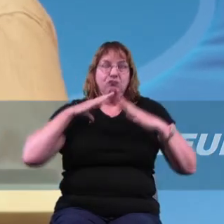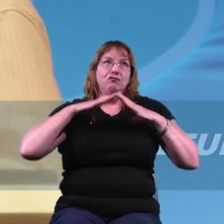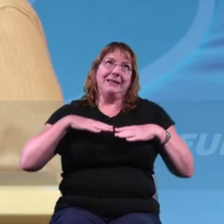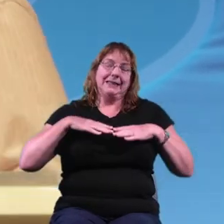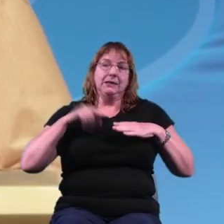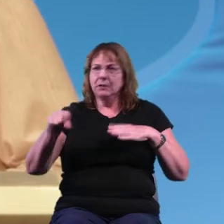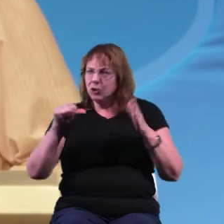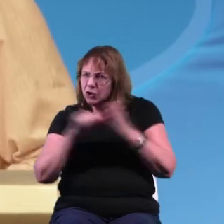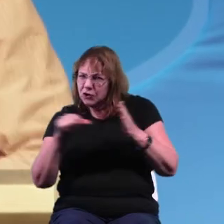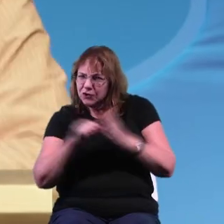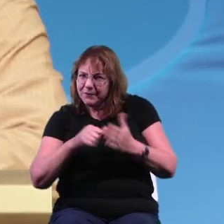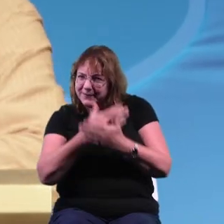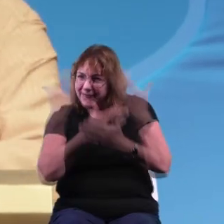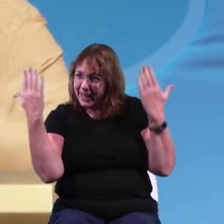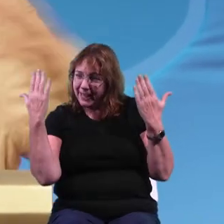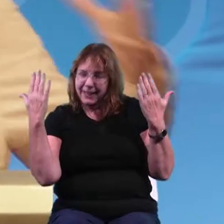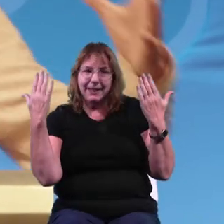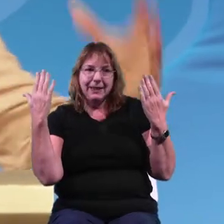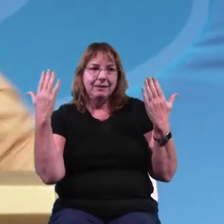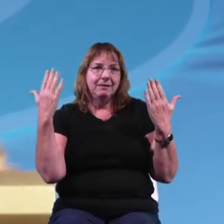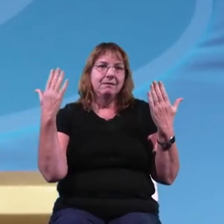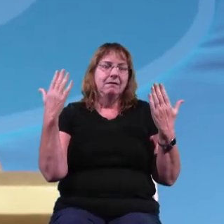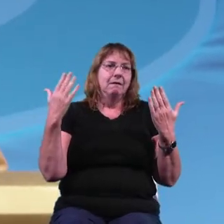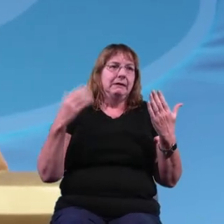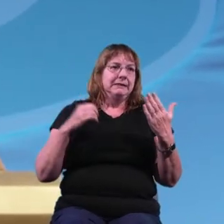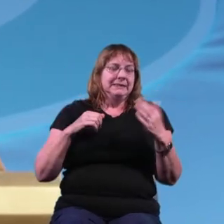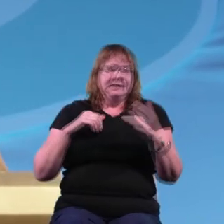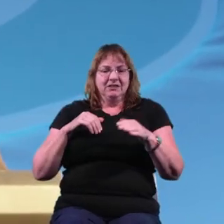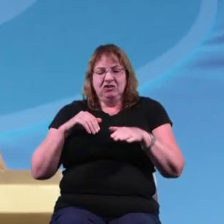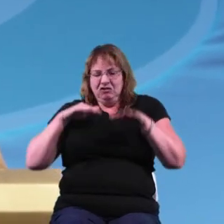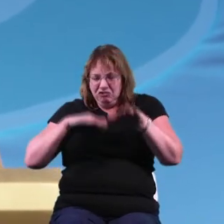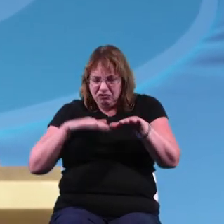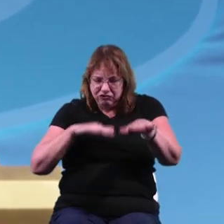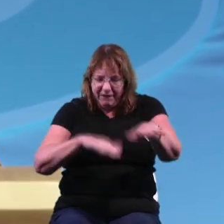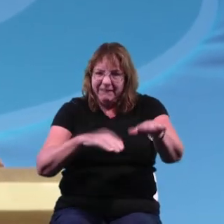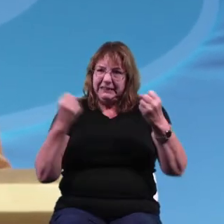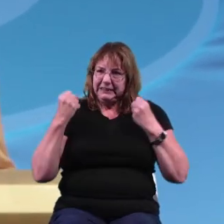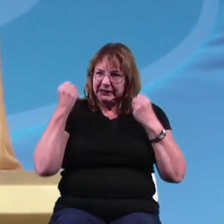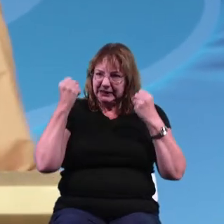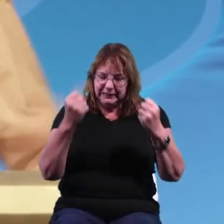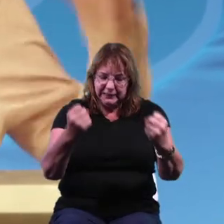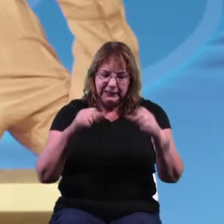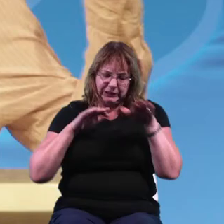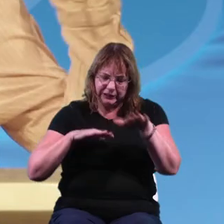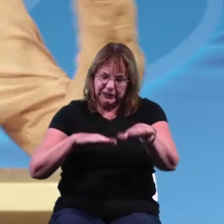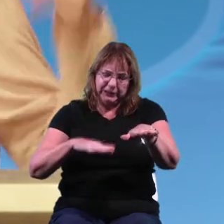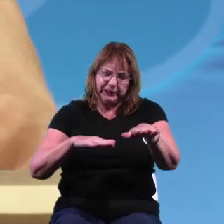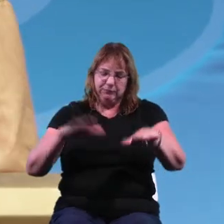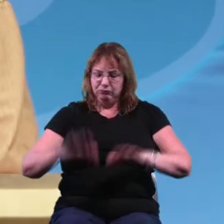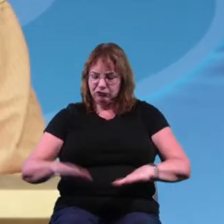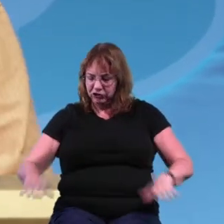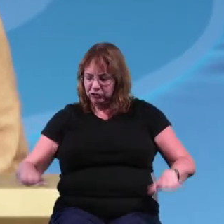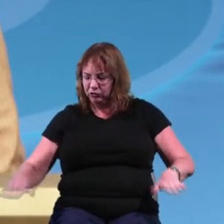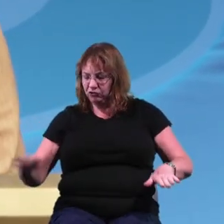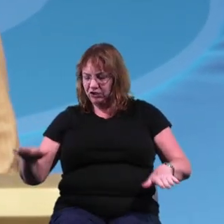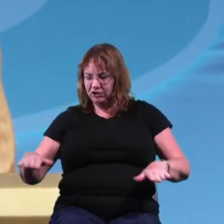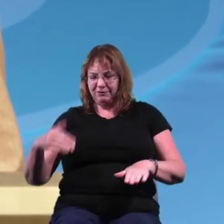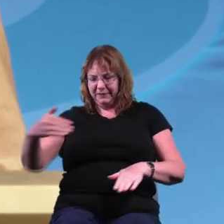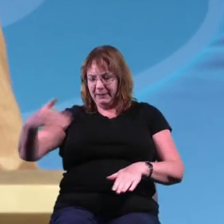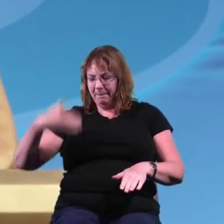day. Perhaps you've been kind of battling through the traffic to get here with the kids moaning in the back